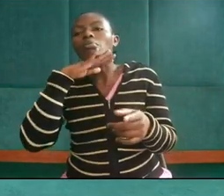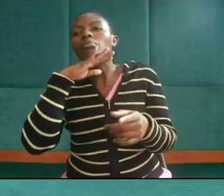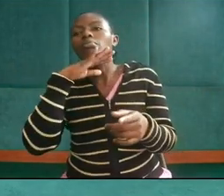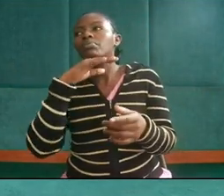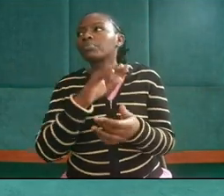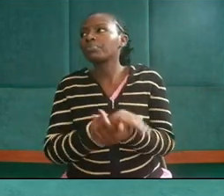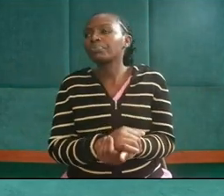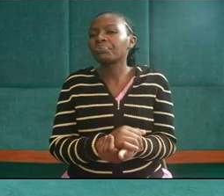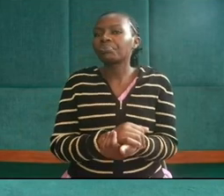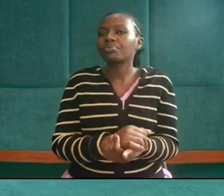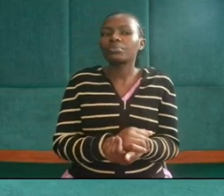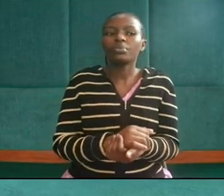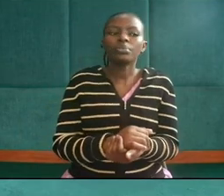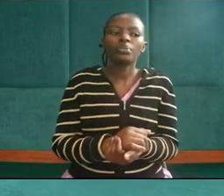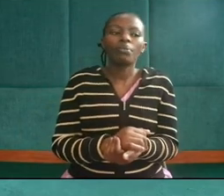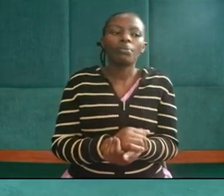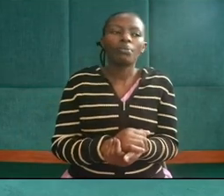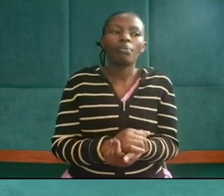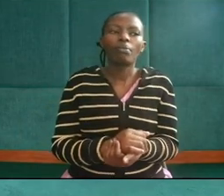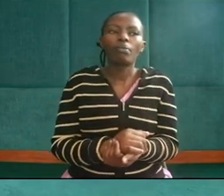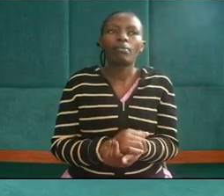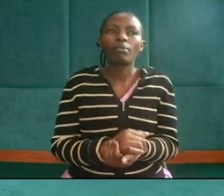okay? Yeah, so